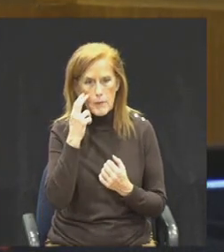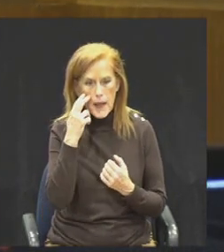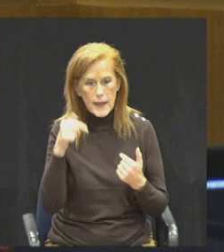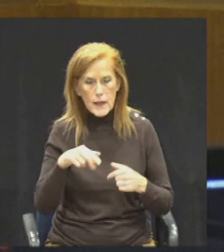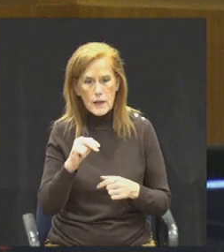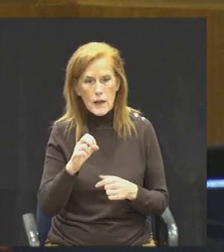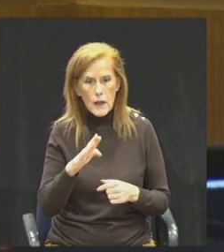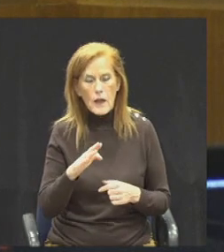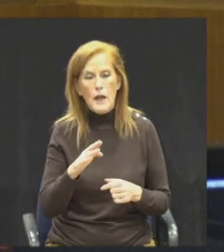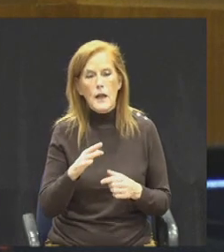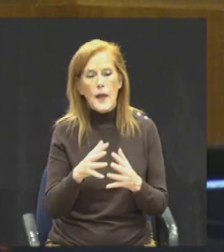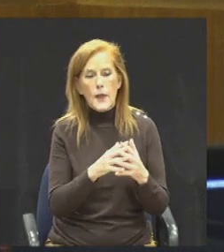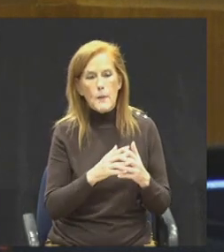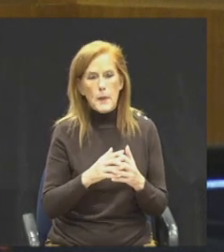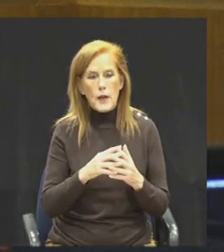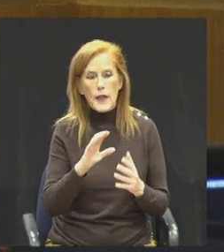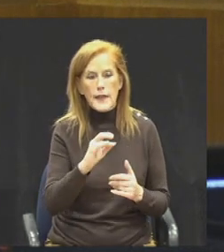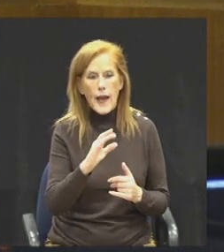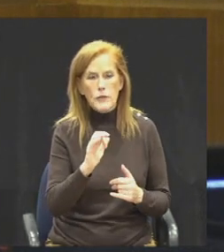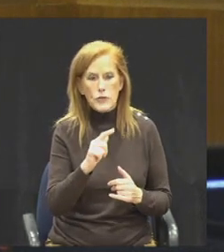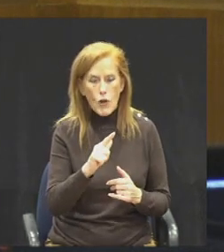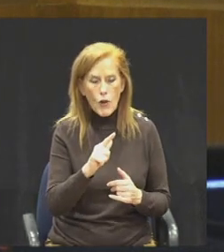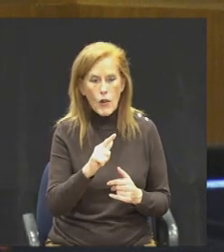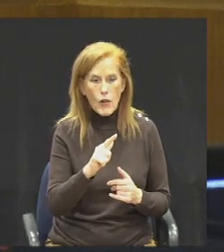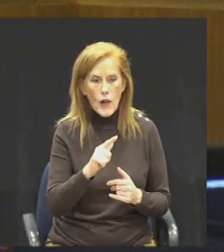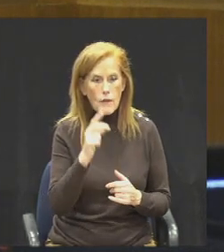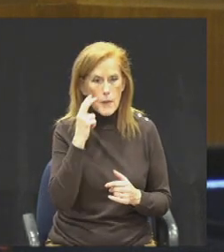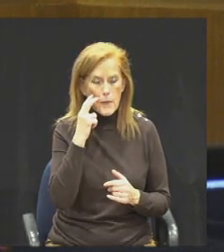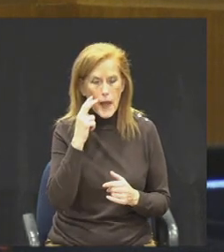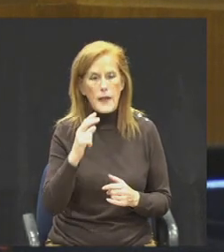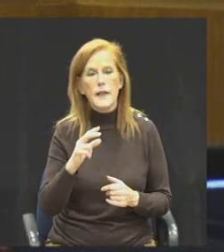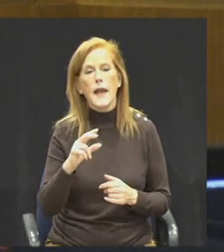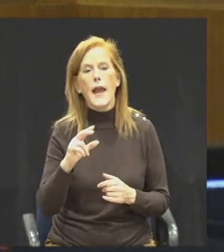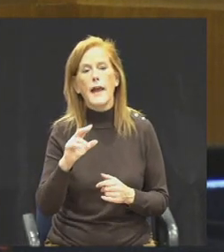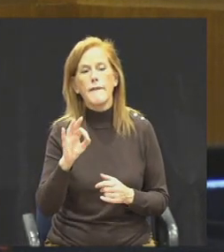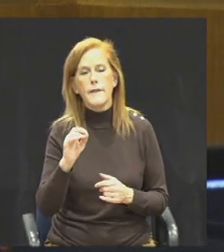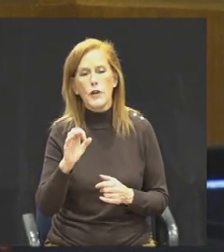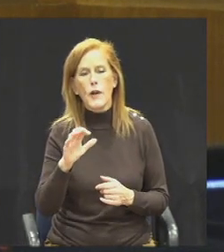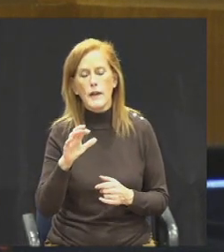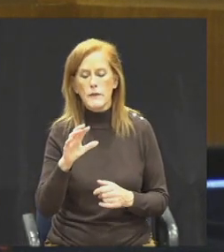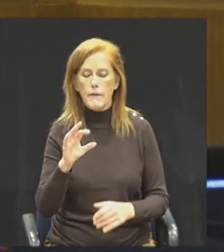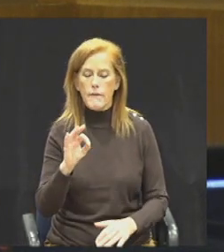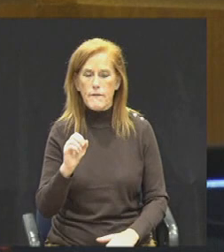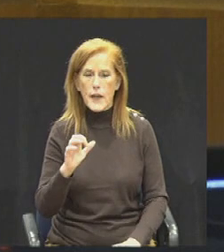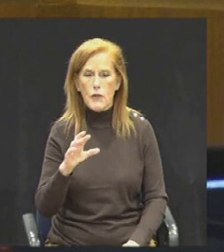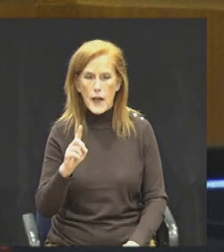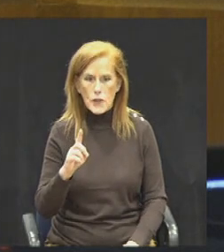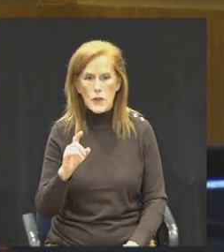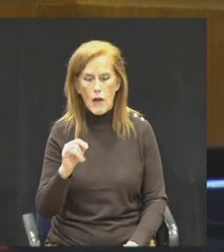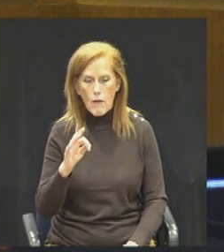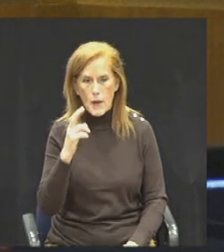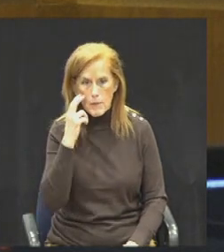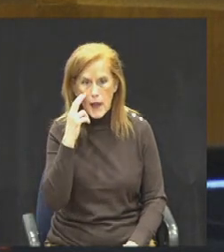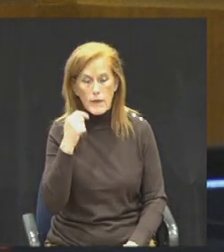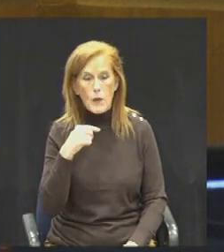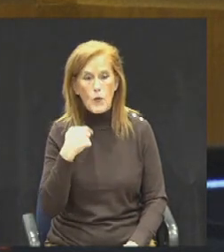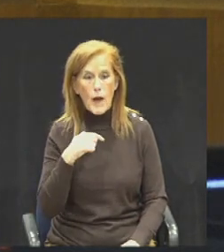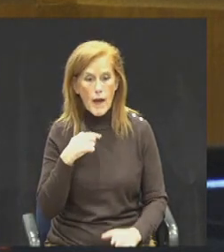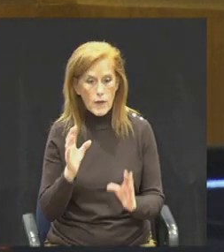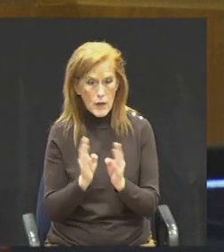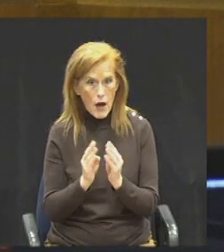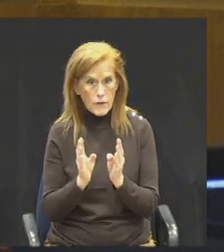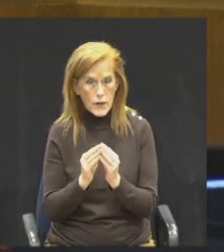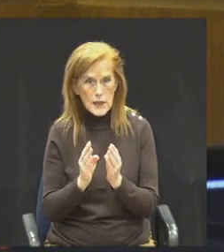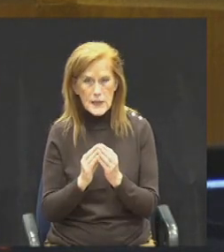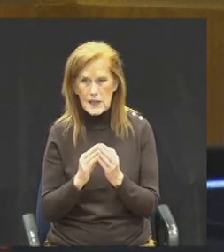the American Council of the Blind and the National Federation of the Blind, and they'll both be having their state conventions in the next month or